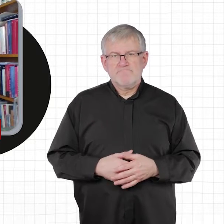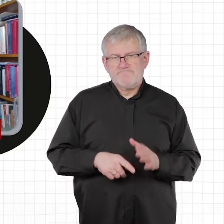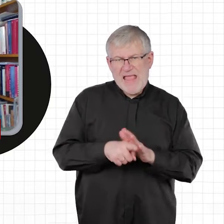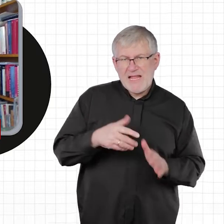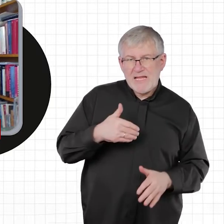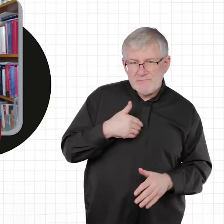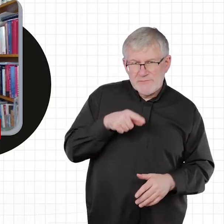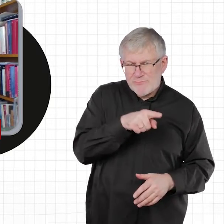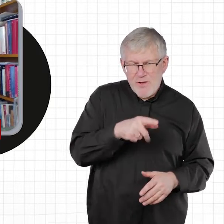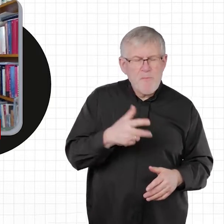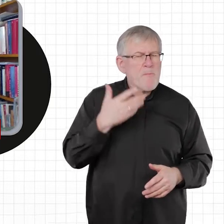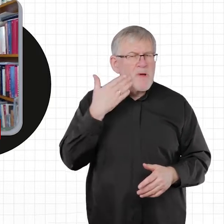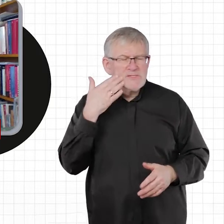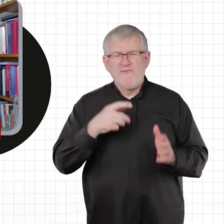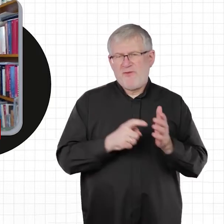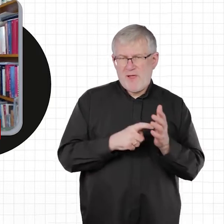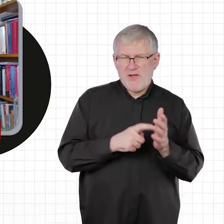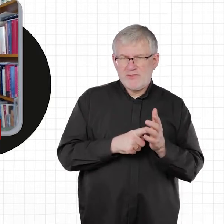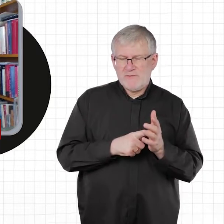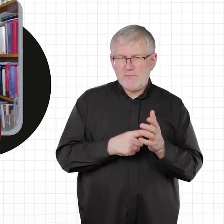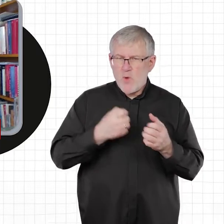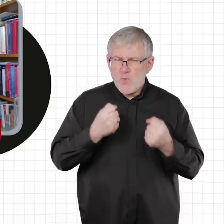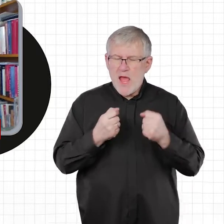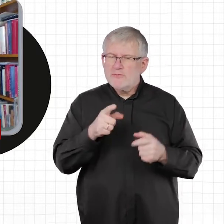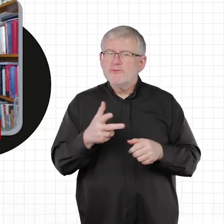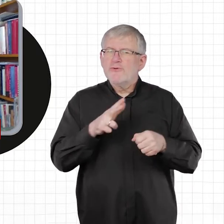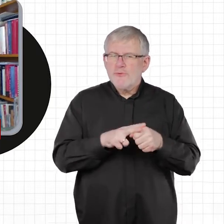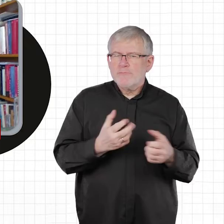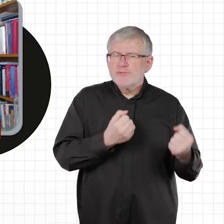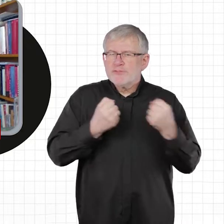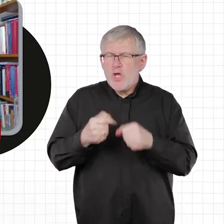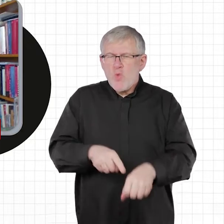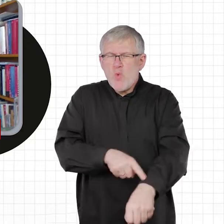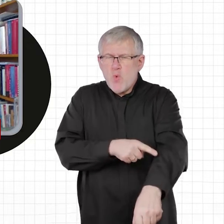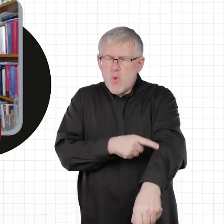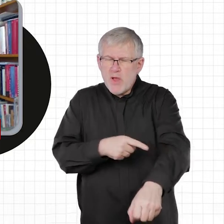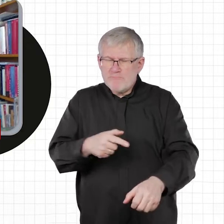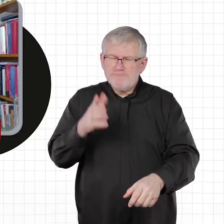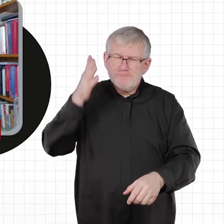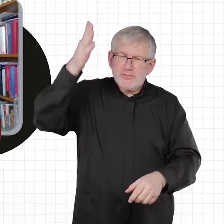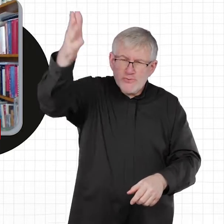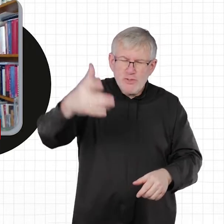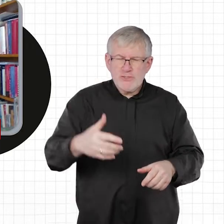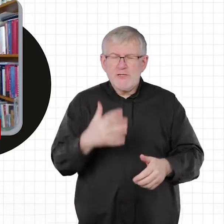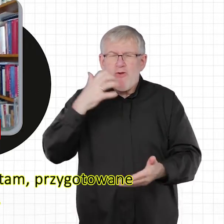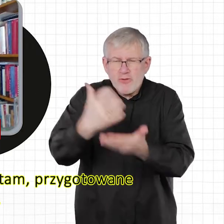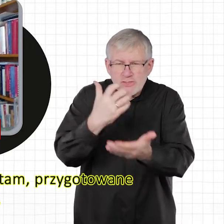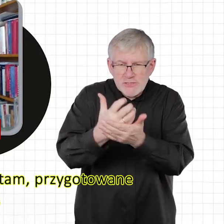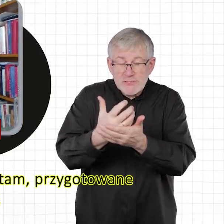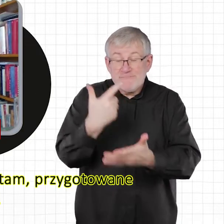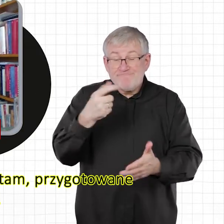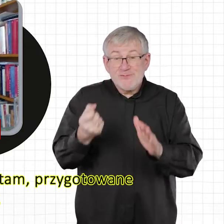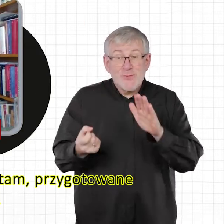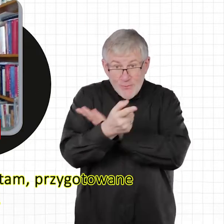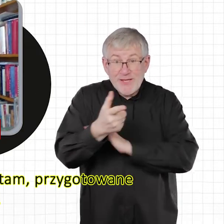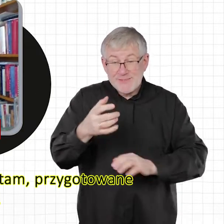Yeah, well, what would I say? We have a. Yep, sorry. No, I was just going to say,